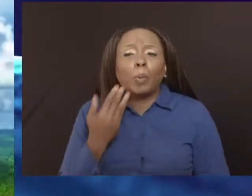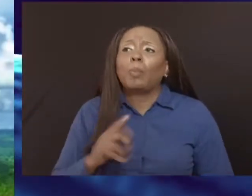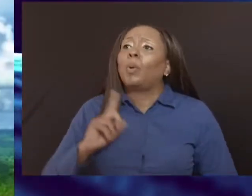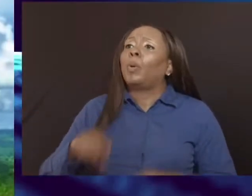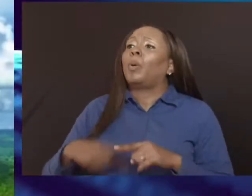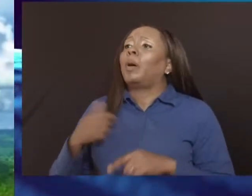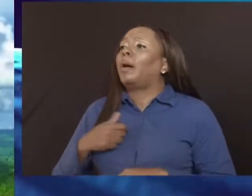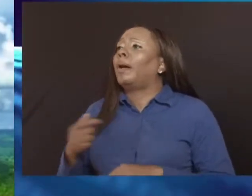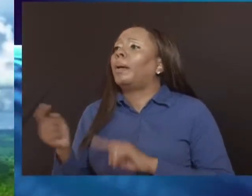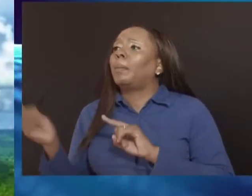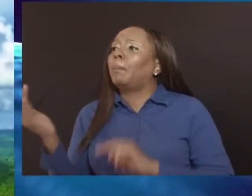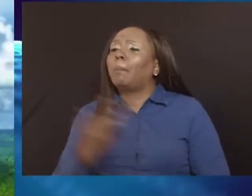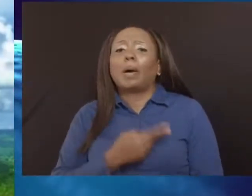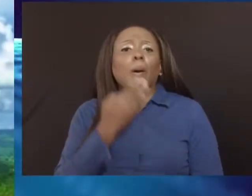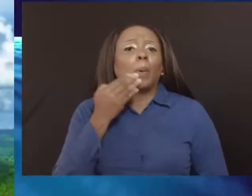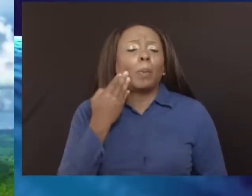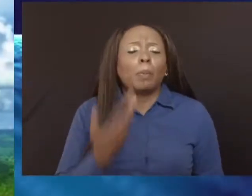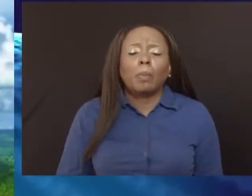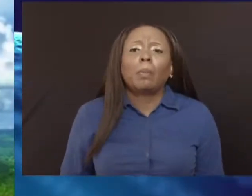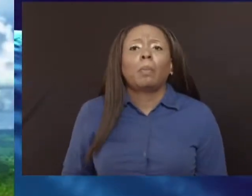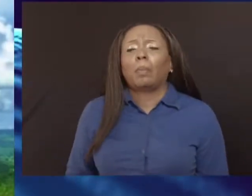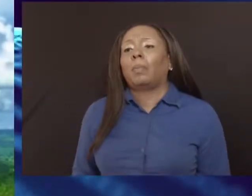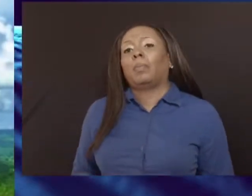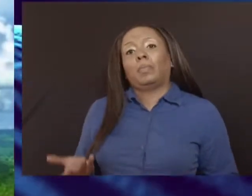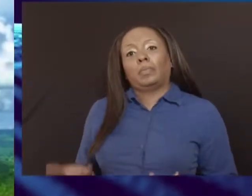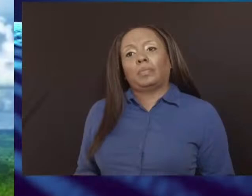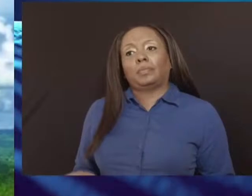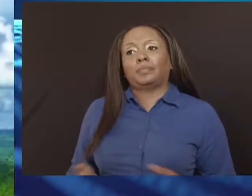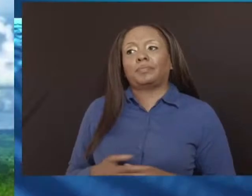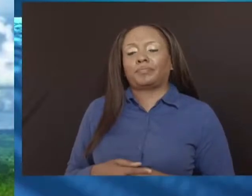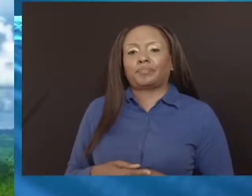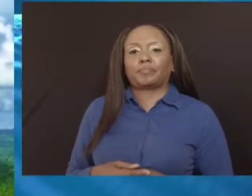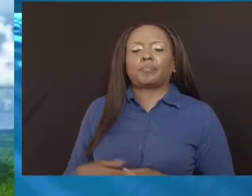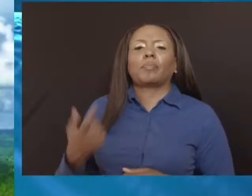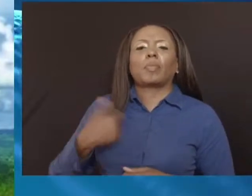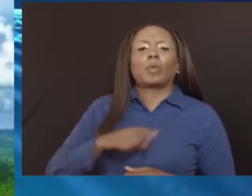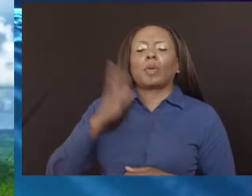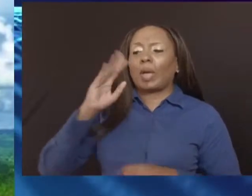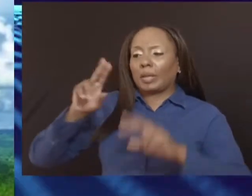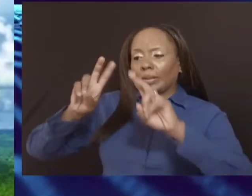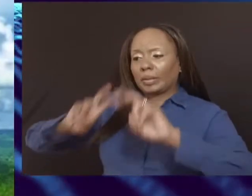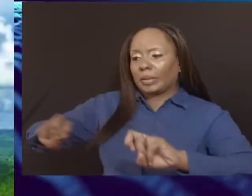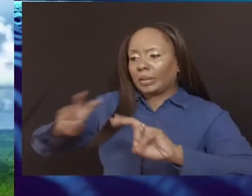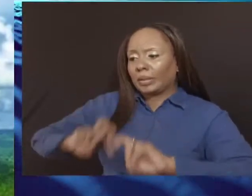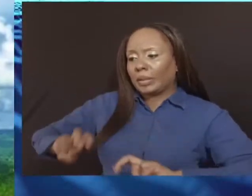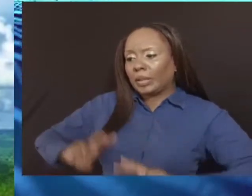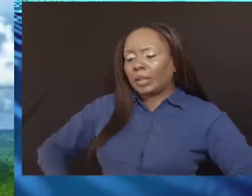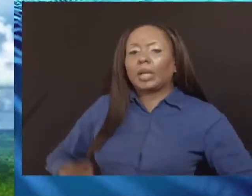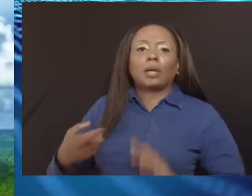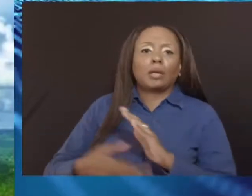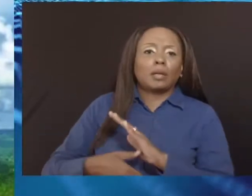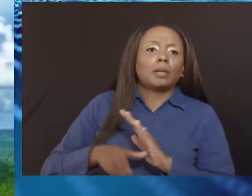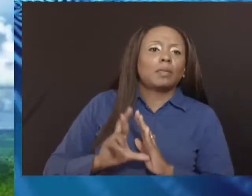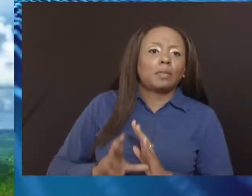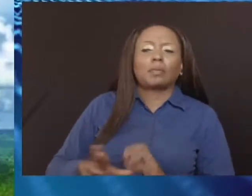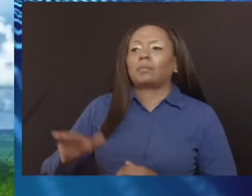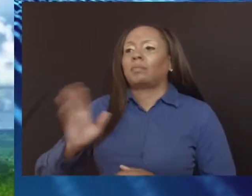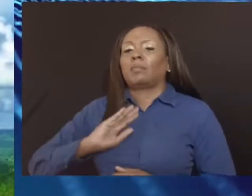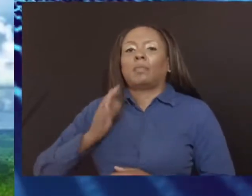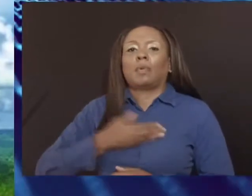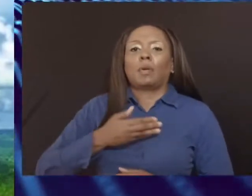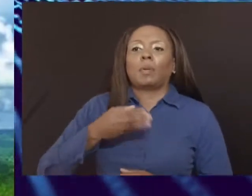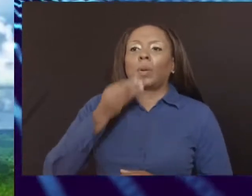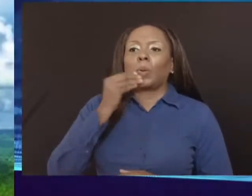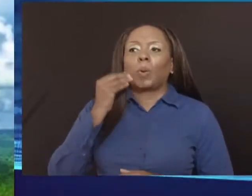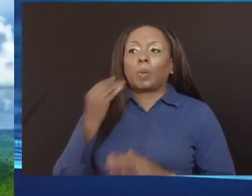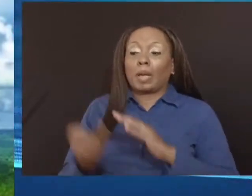to community? Now, in terms of your review is dealt by our home isolation.